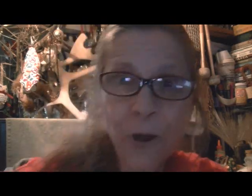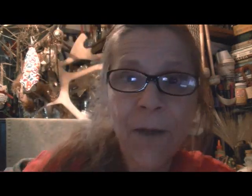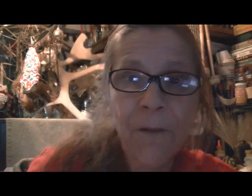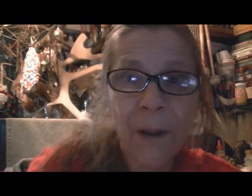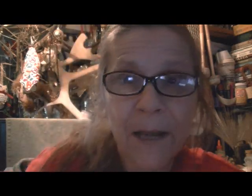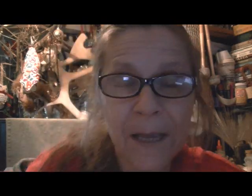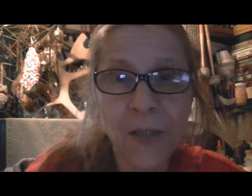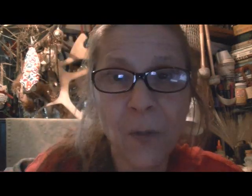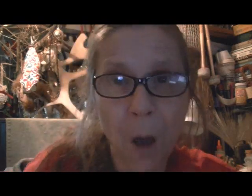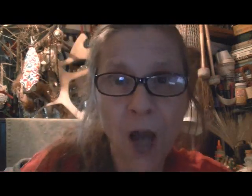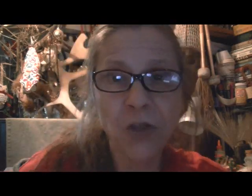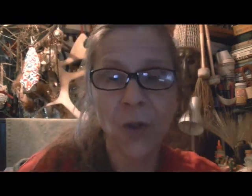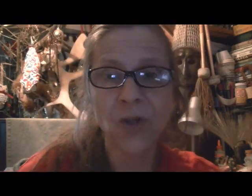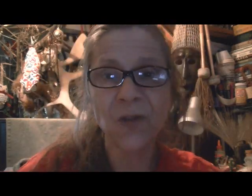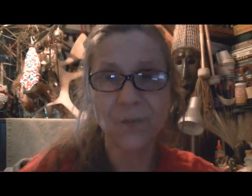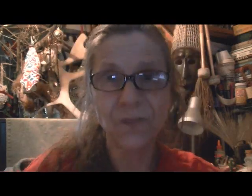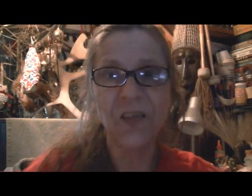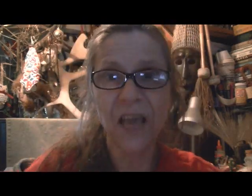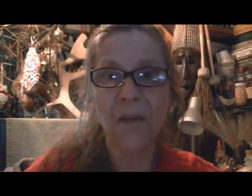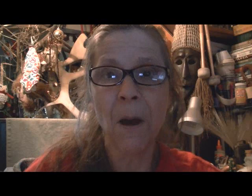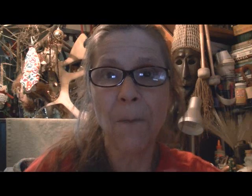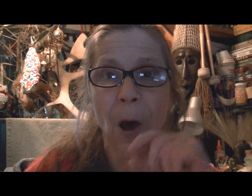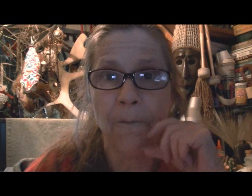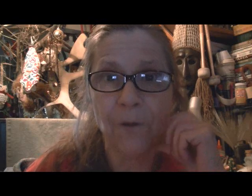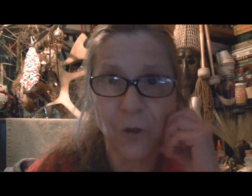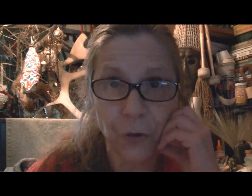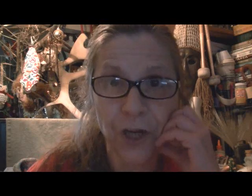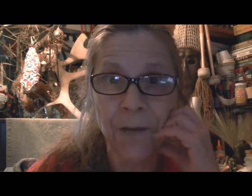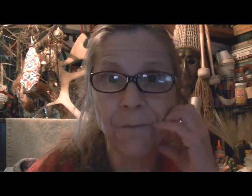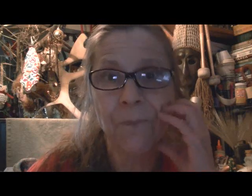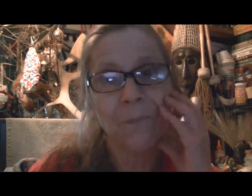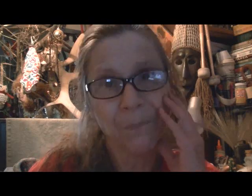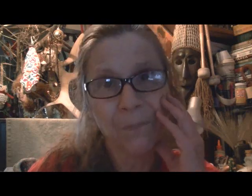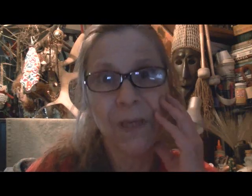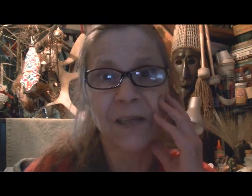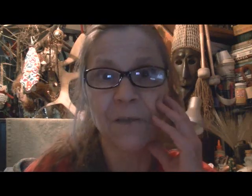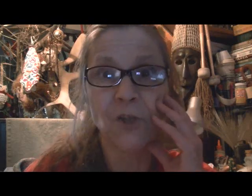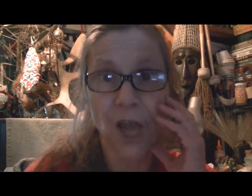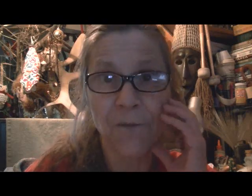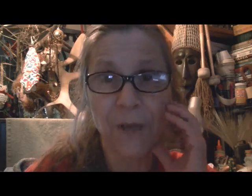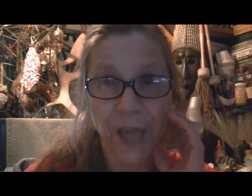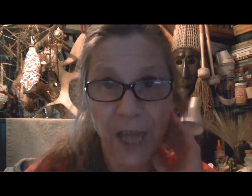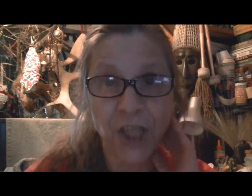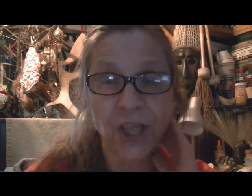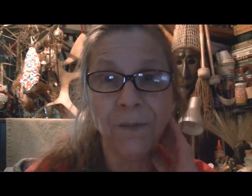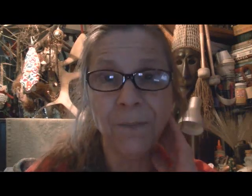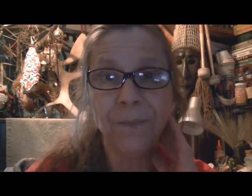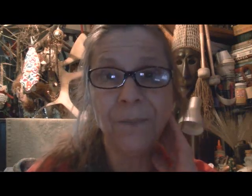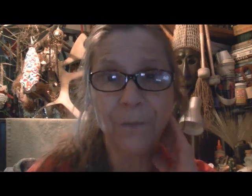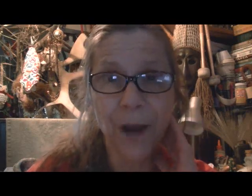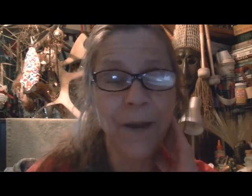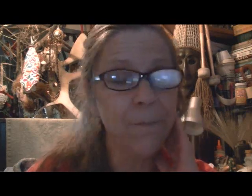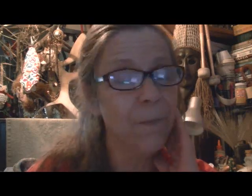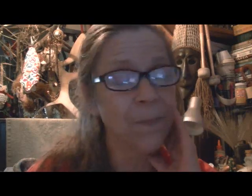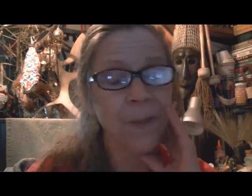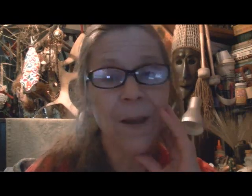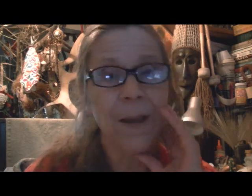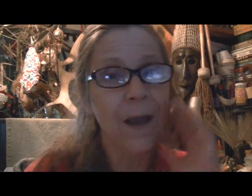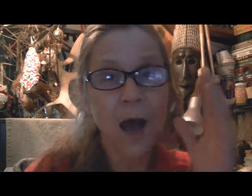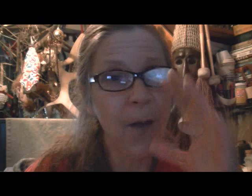But they put everybody into modules to get them up off the street because of gentrification,